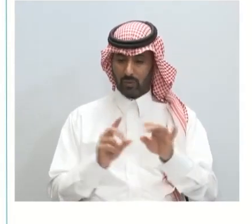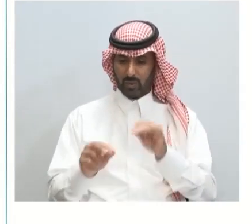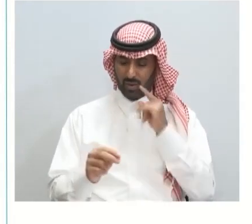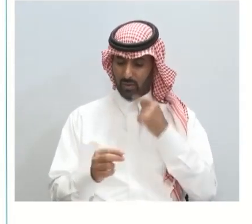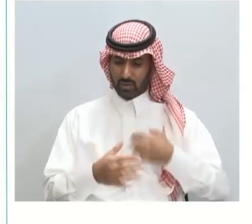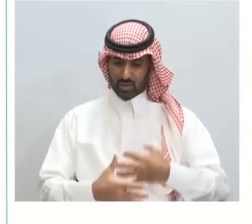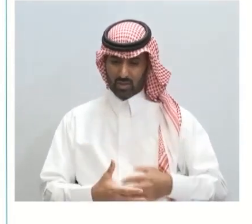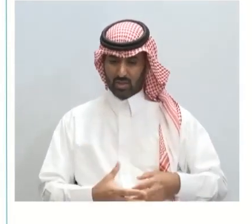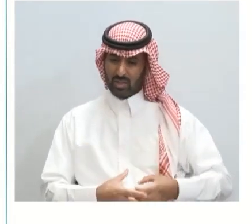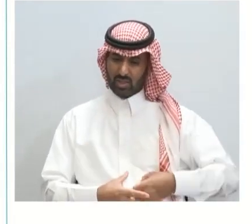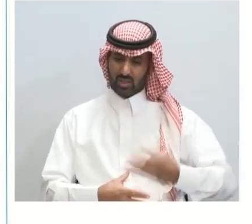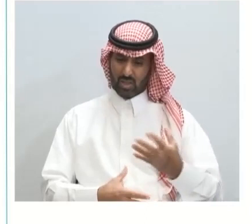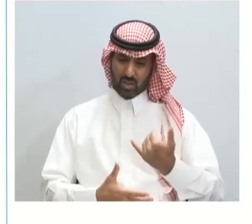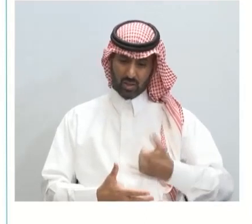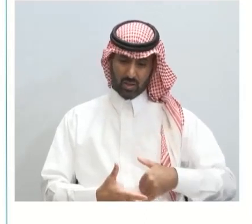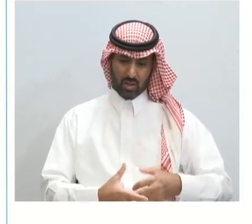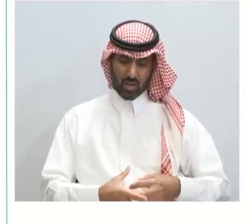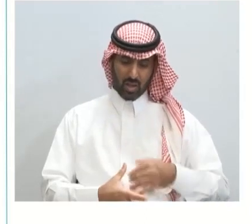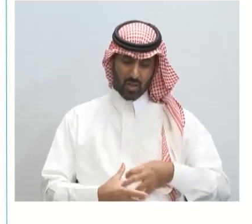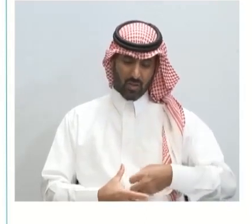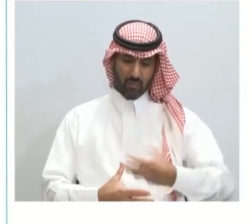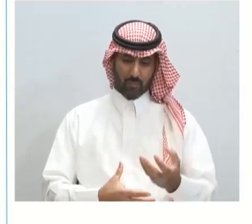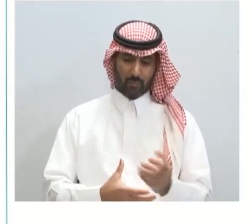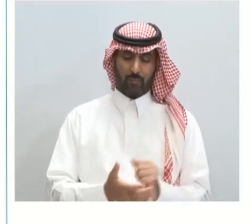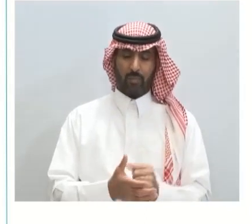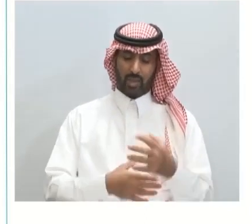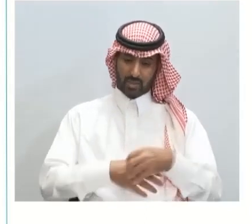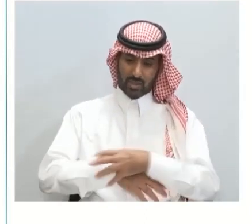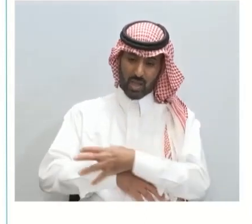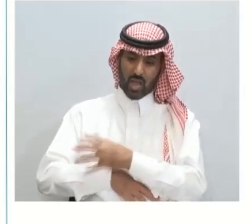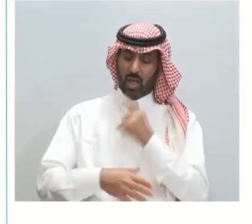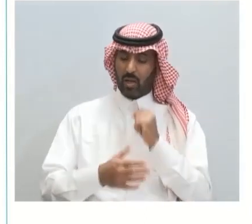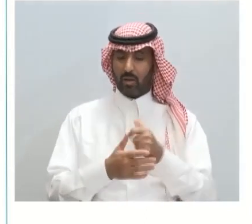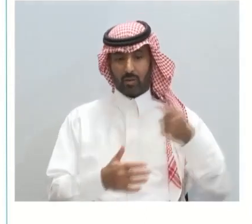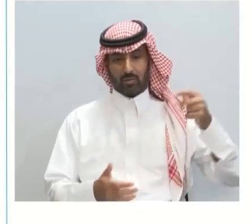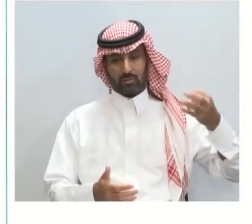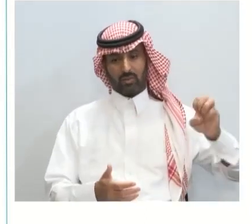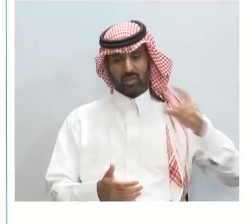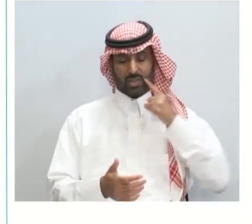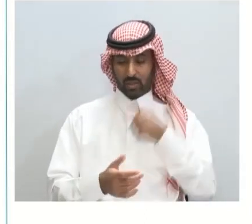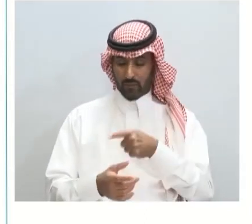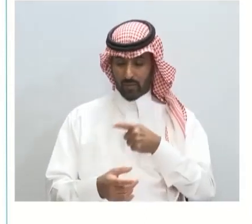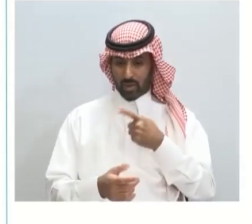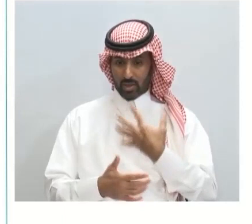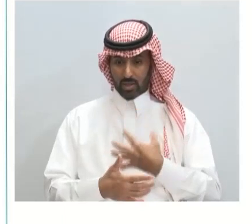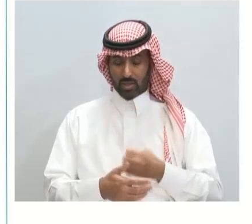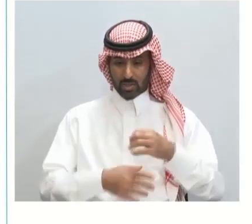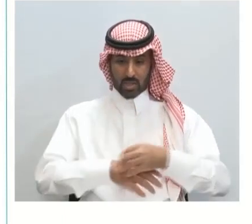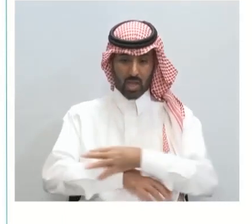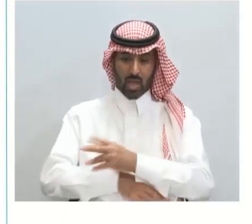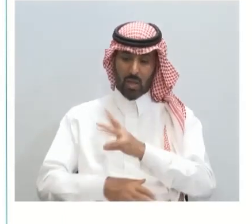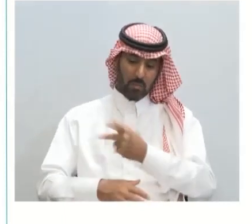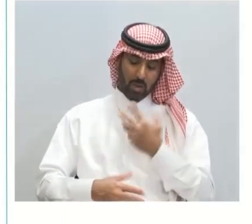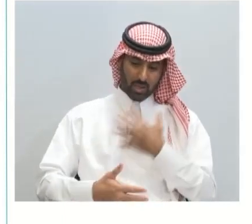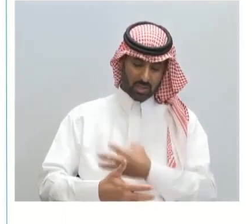surgically removing the part likely to develop the disease. For example, if Thompson's test had been positive, she might have chosen to